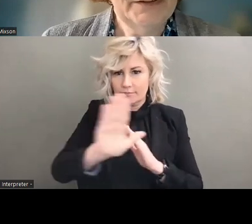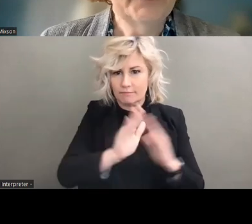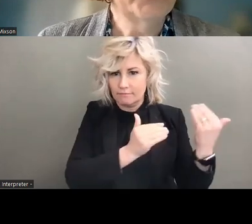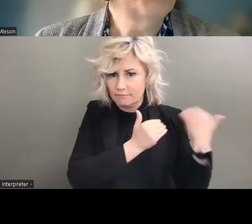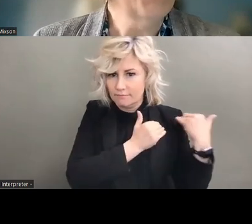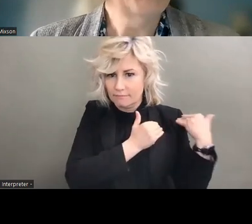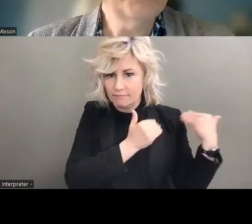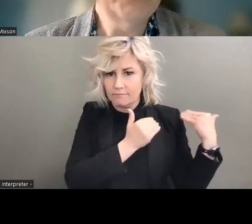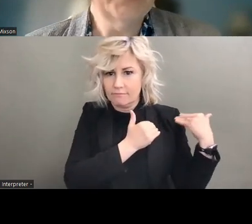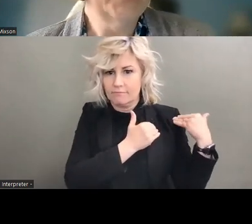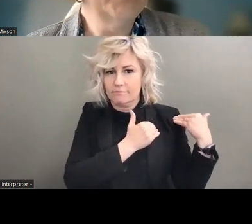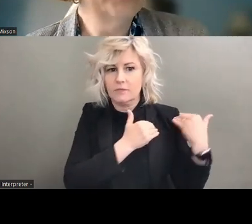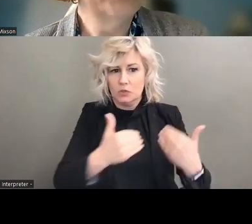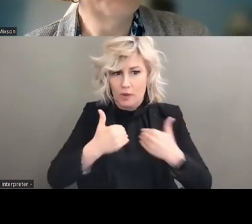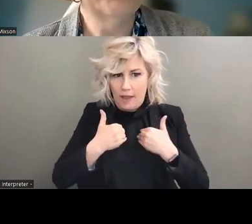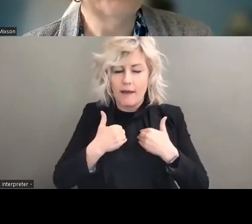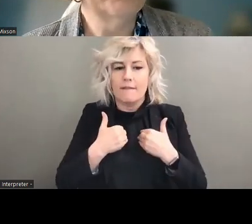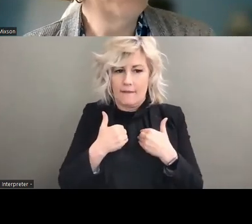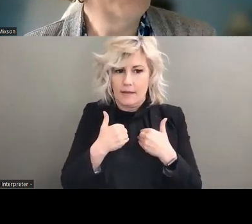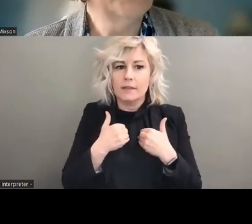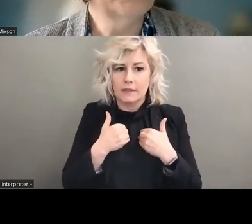responsibility to have these